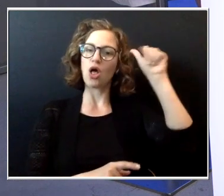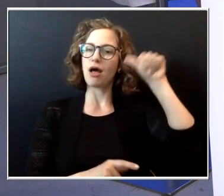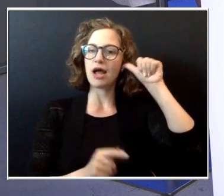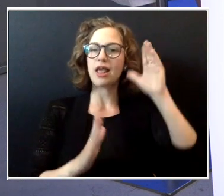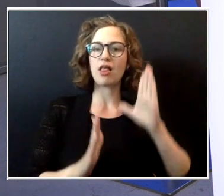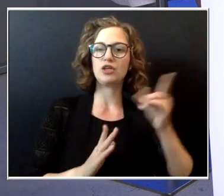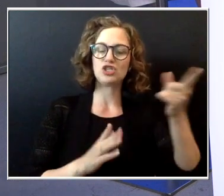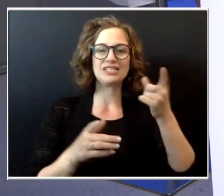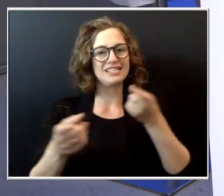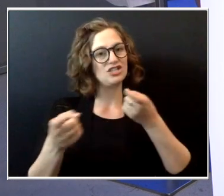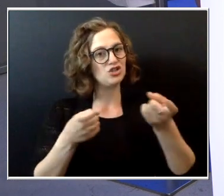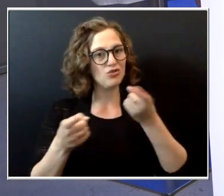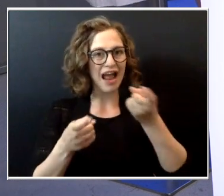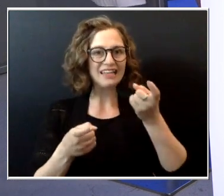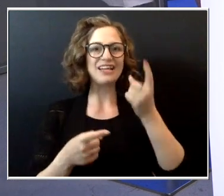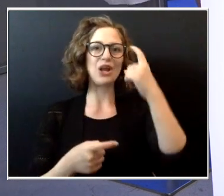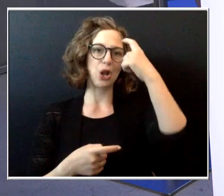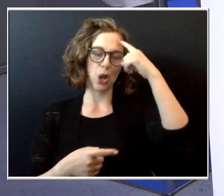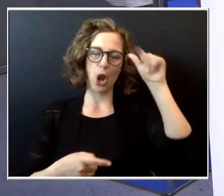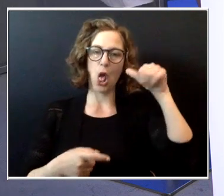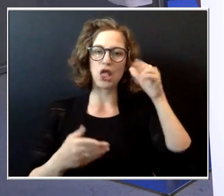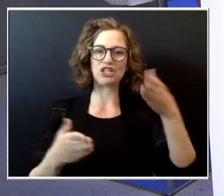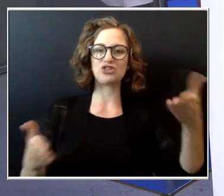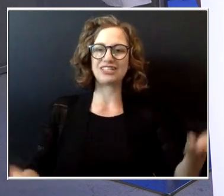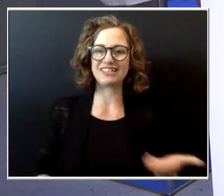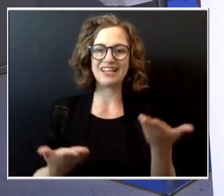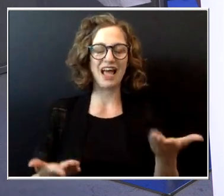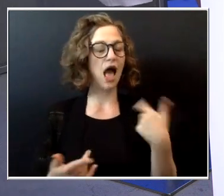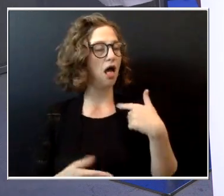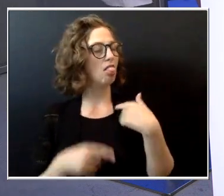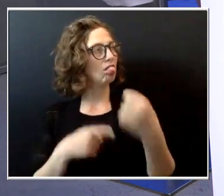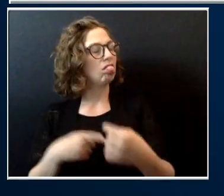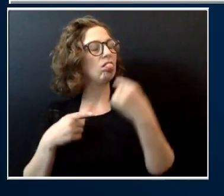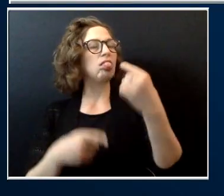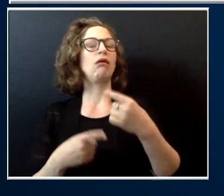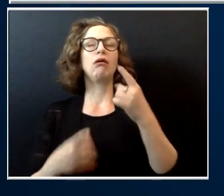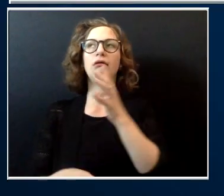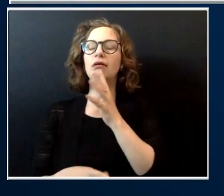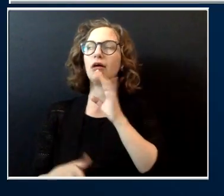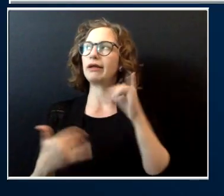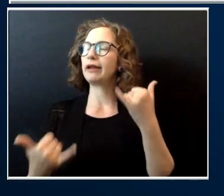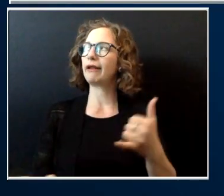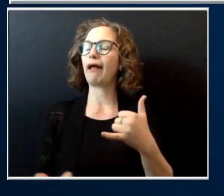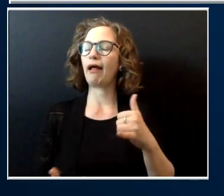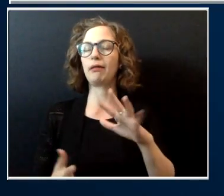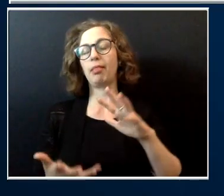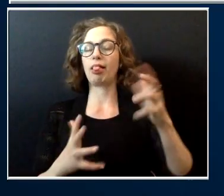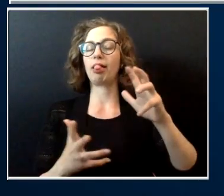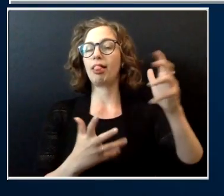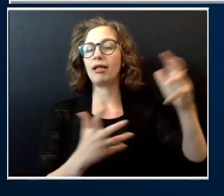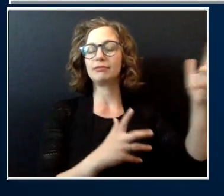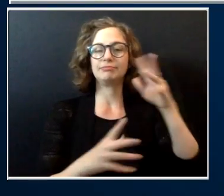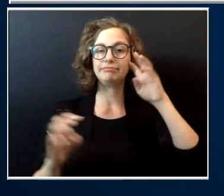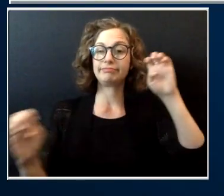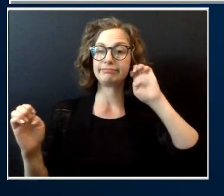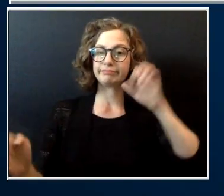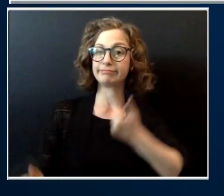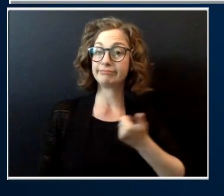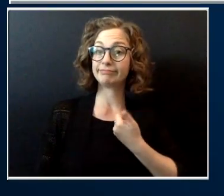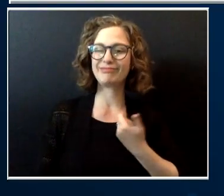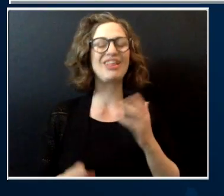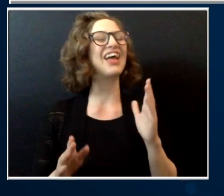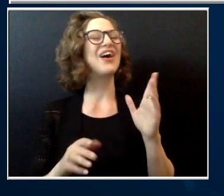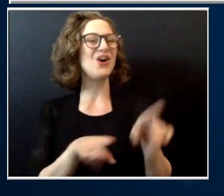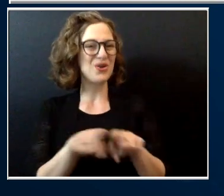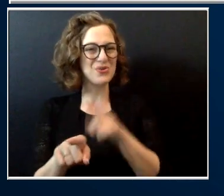trouble talking today. It's probably because my ears are ringing loudly. And we are also meeting Drew Cohn, who is joining us remotely.